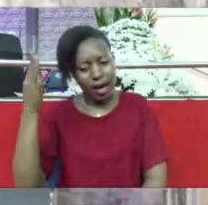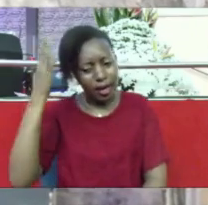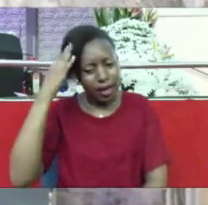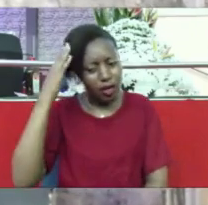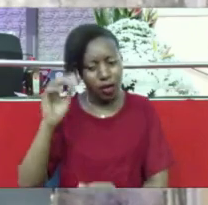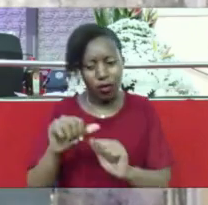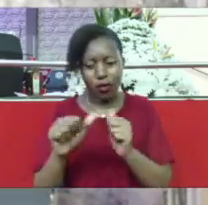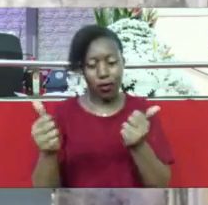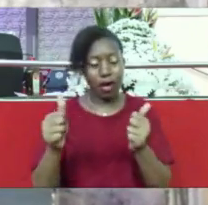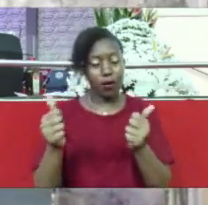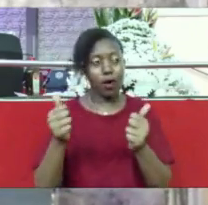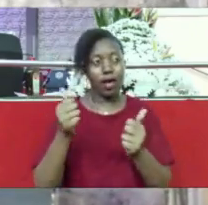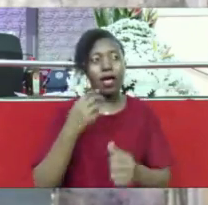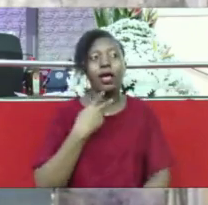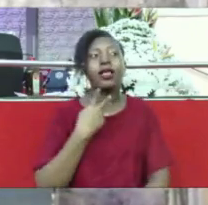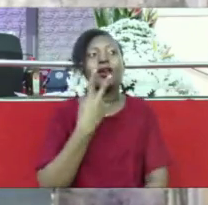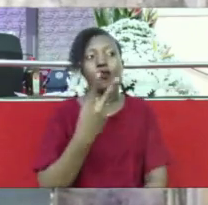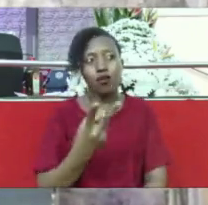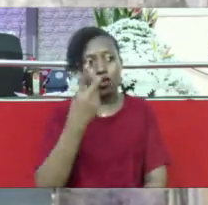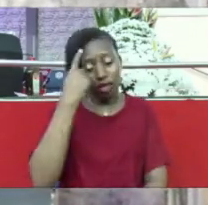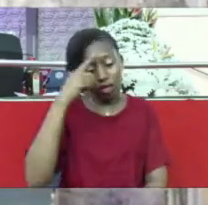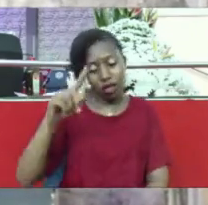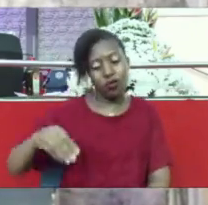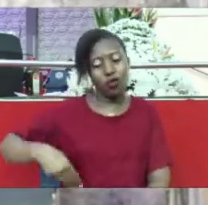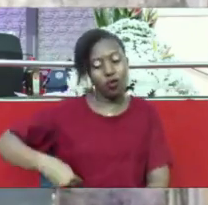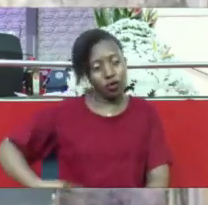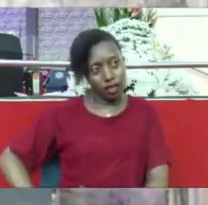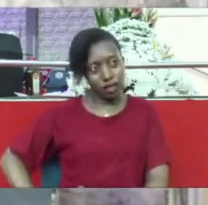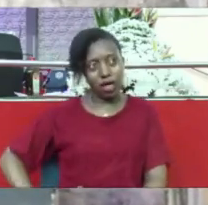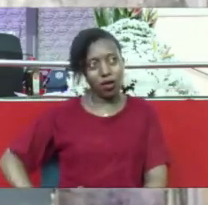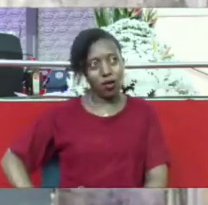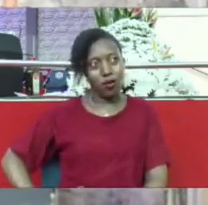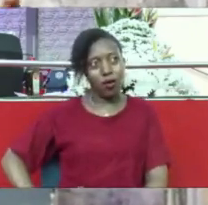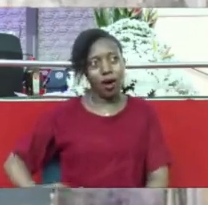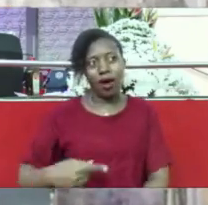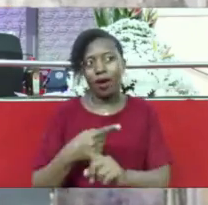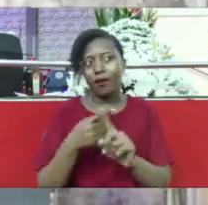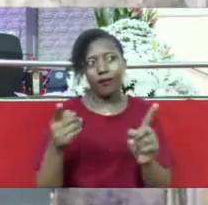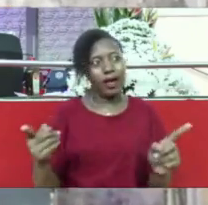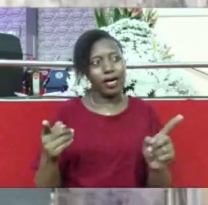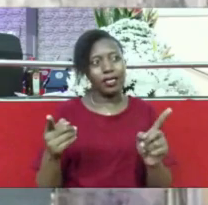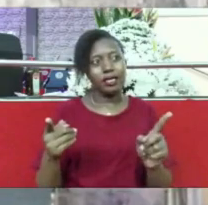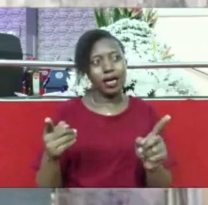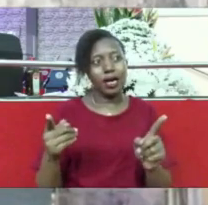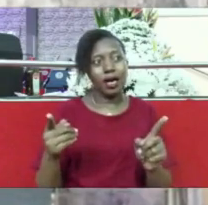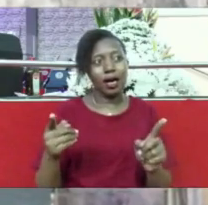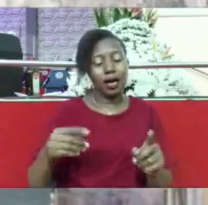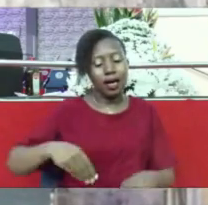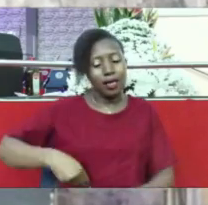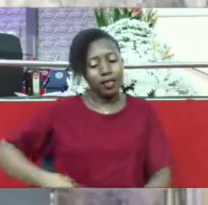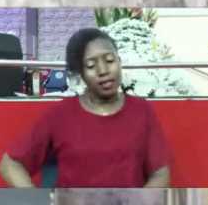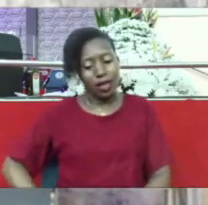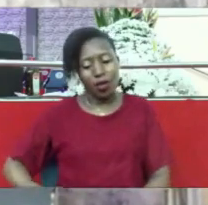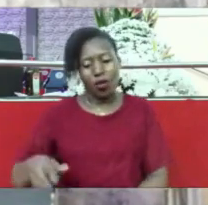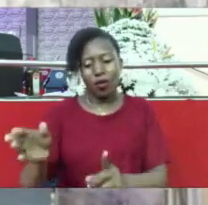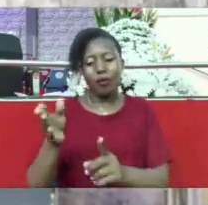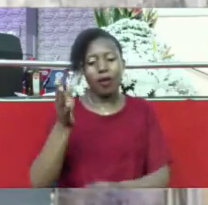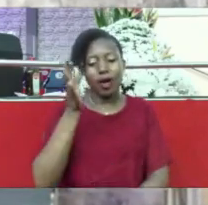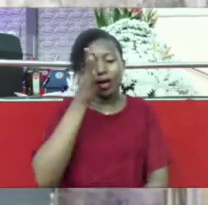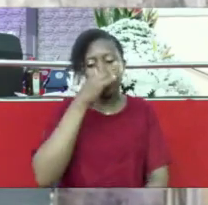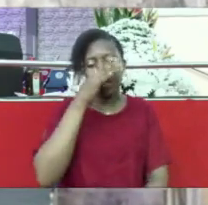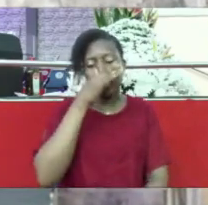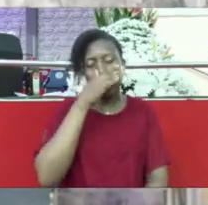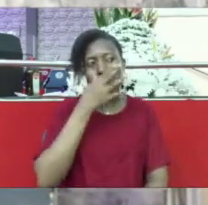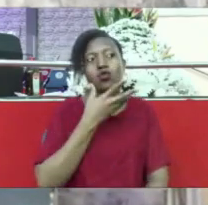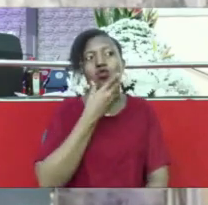Lakini kwa kumsikiza alisikia hiyo ni sauti ya Yakobo. Nevertheless, he was able to trick his father and get Esau's blessings. Lakini